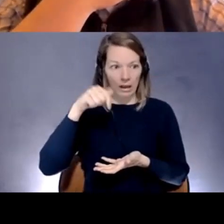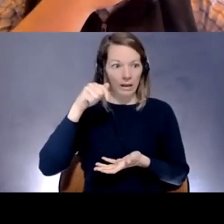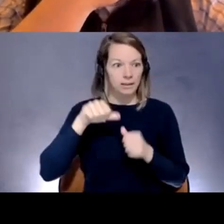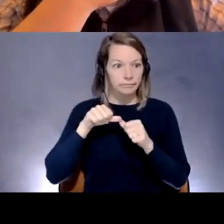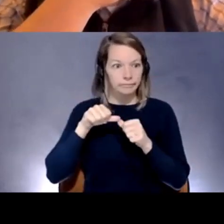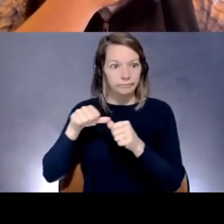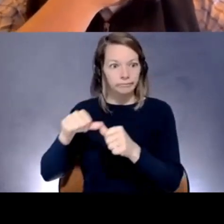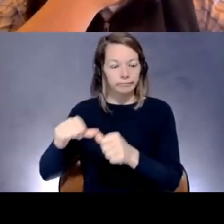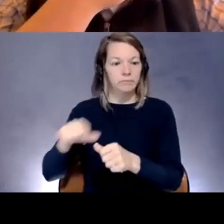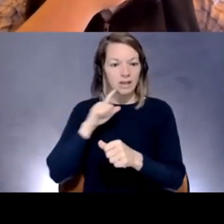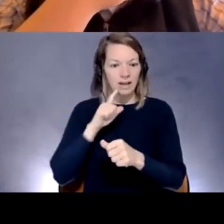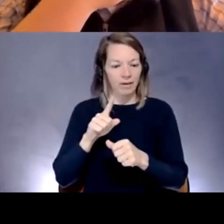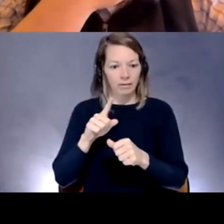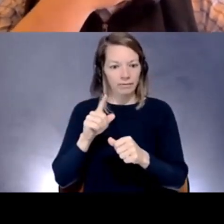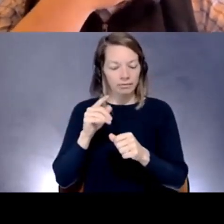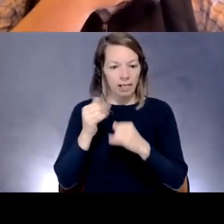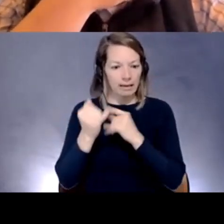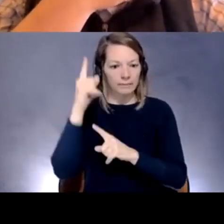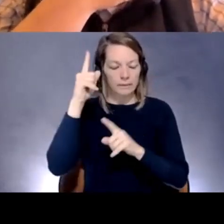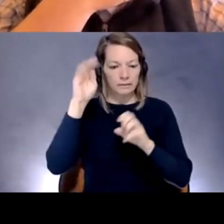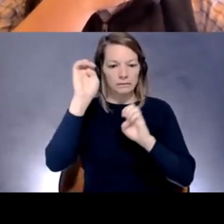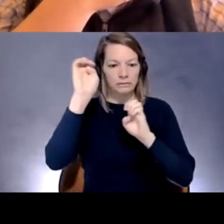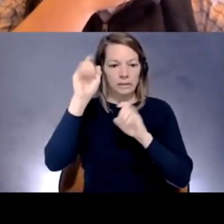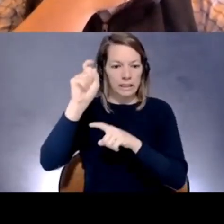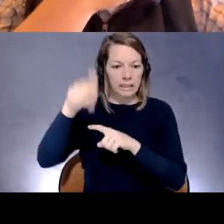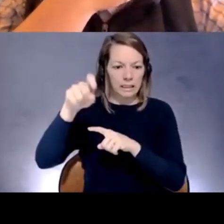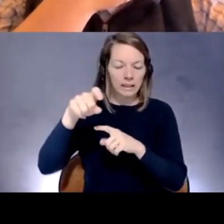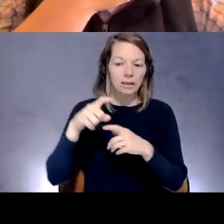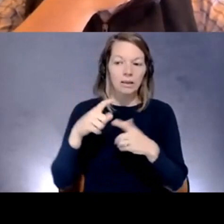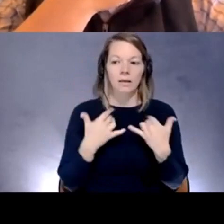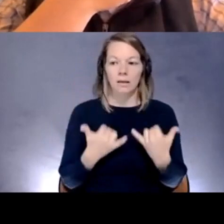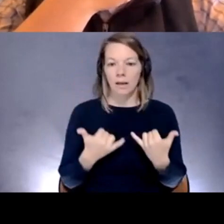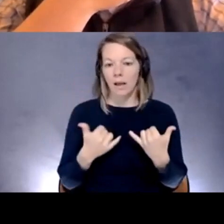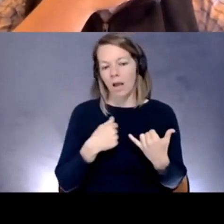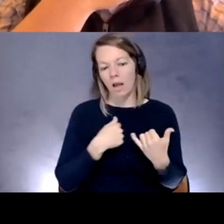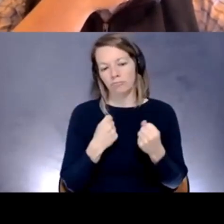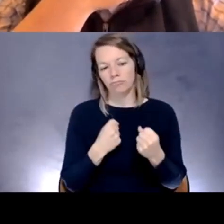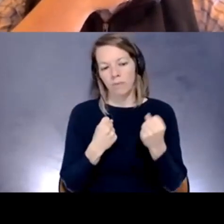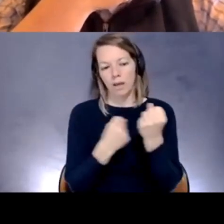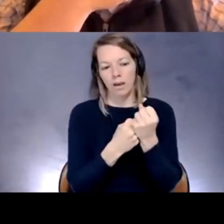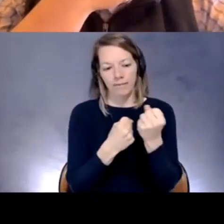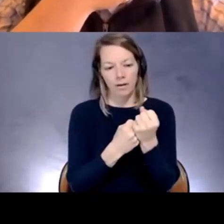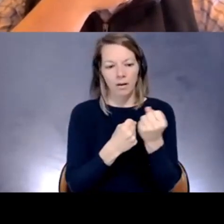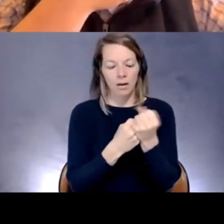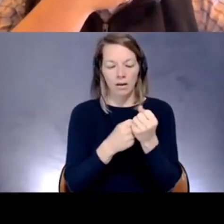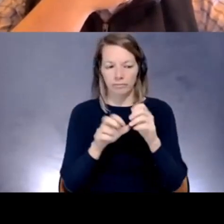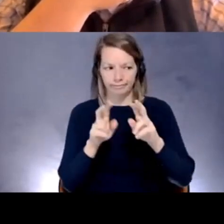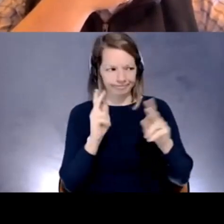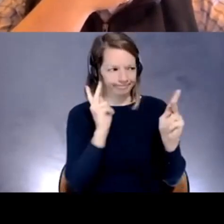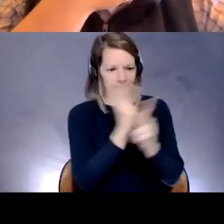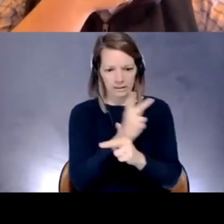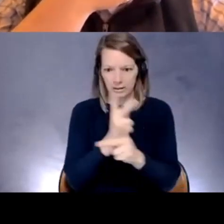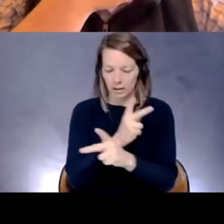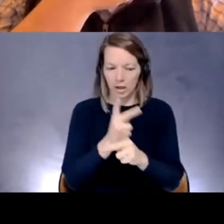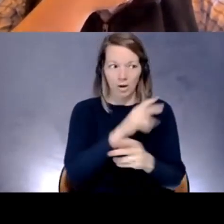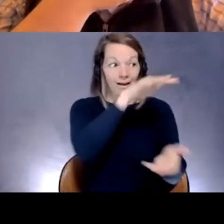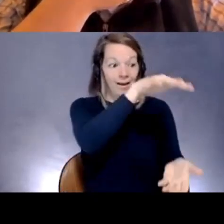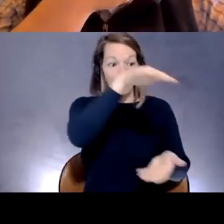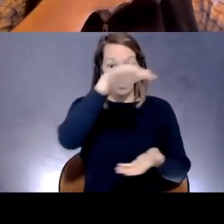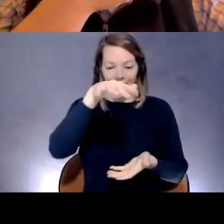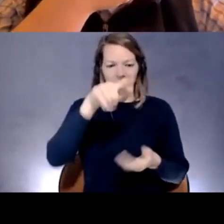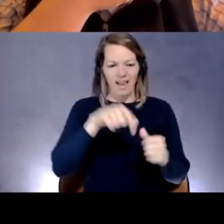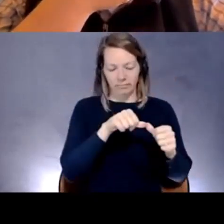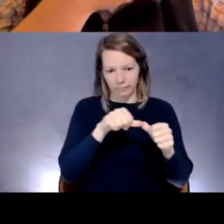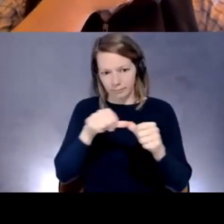an emergent need. And I'm very much an advocate to look for ways where we can have the long-term